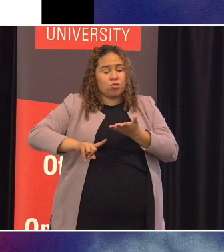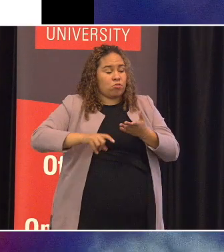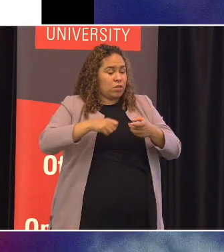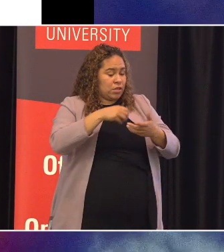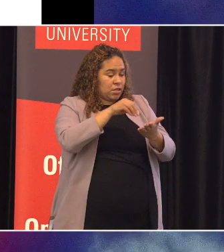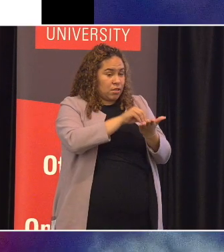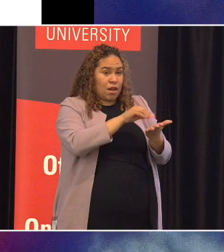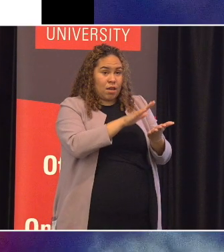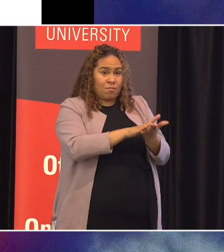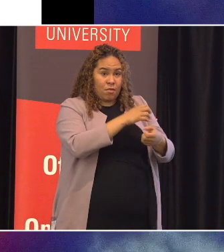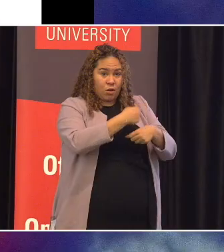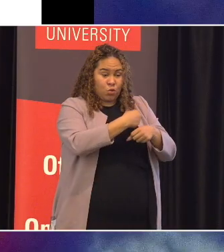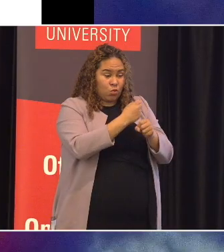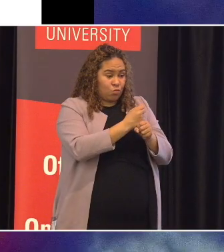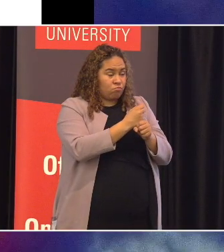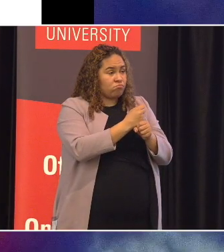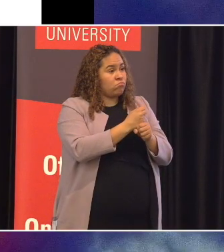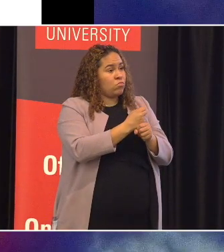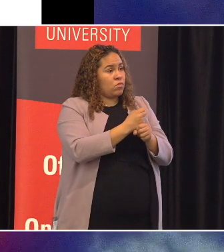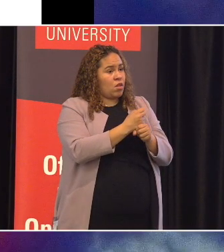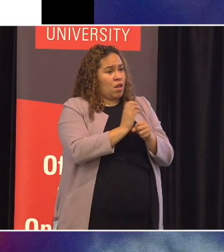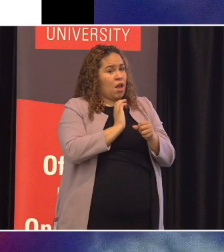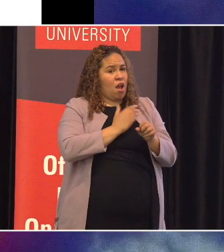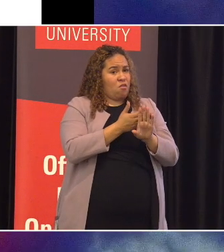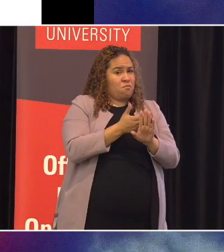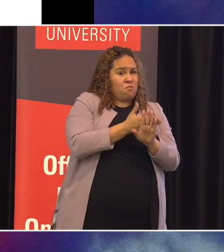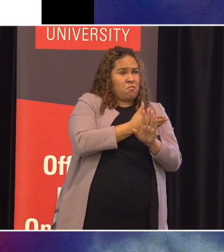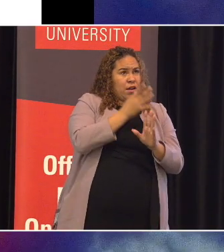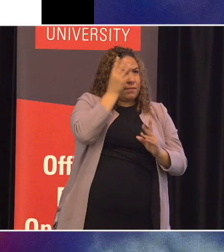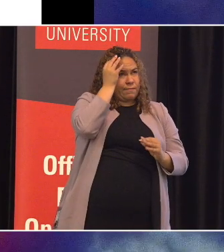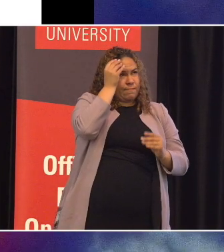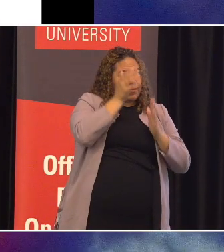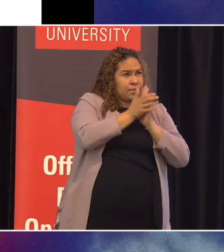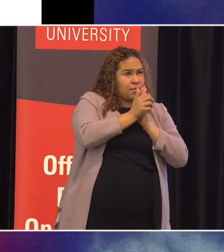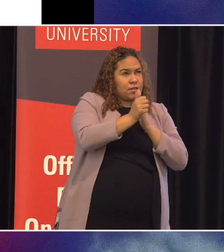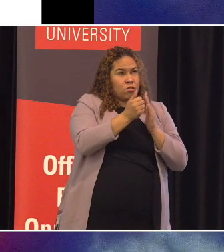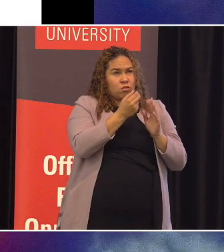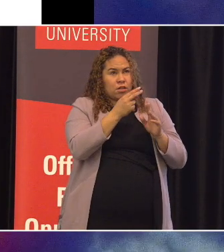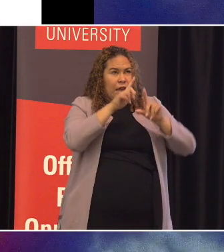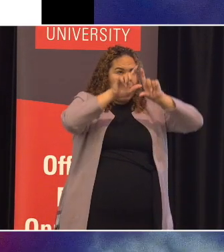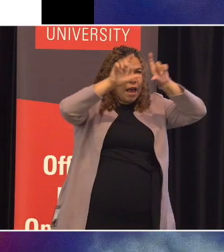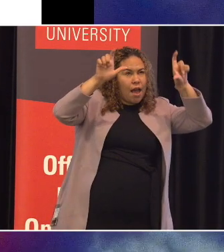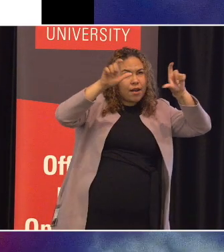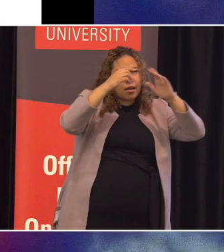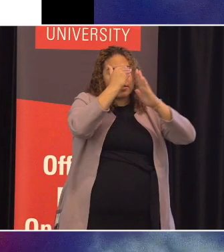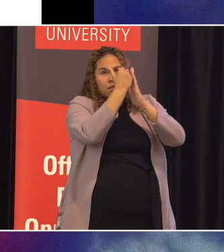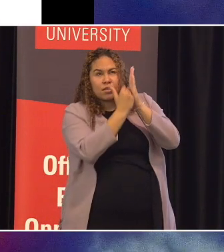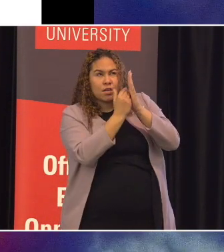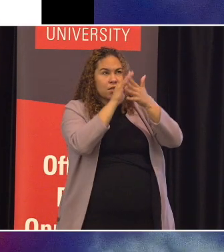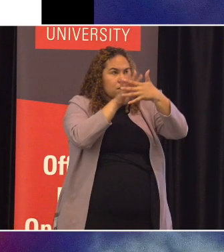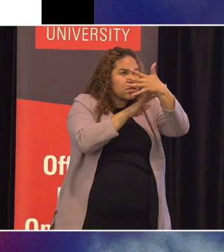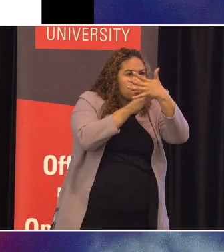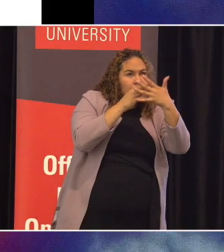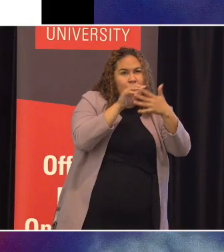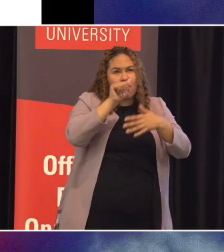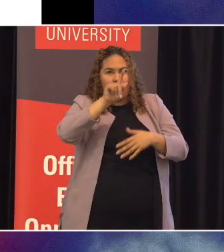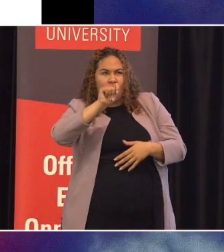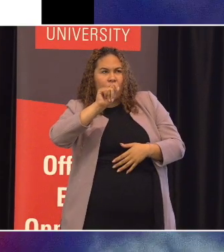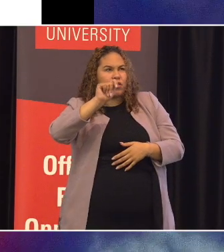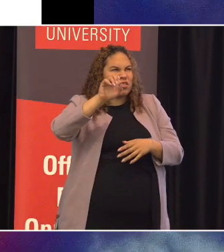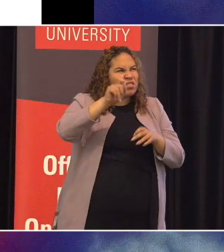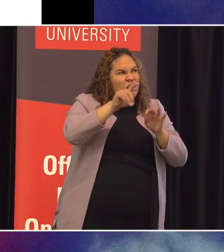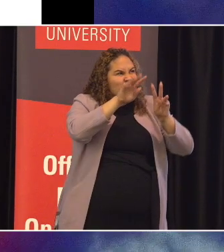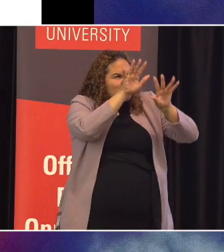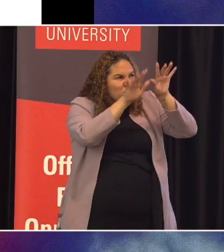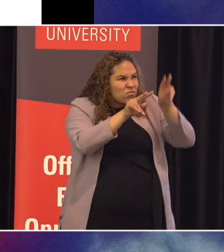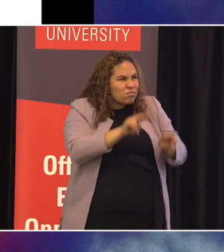document, we've used our skills that we've gained, knowing about our headings, our list, our alt text, our tables, we need to audit it. And